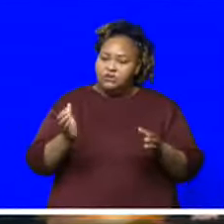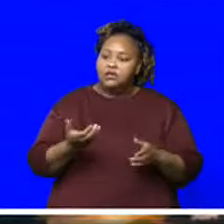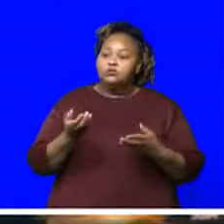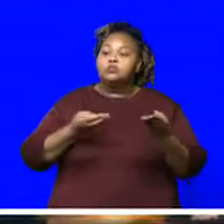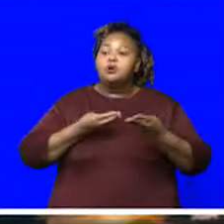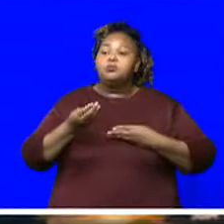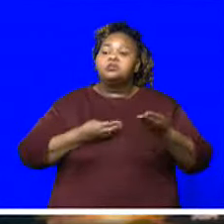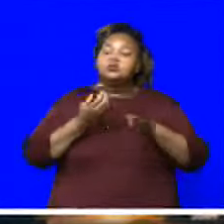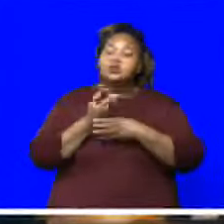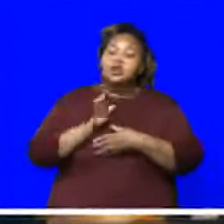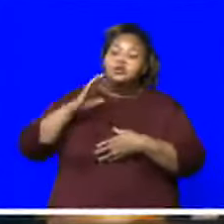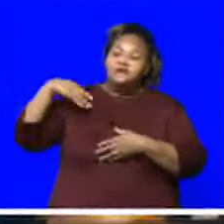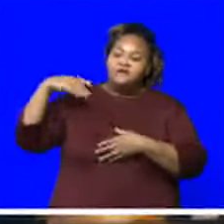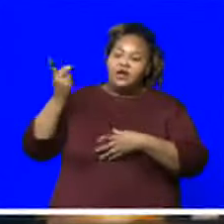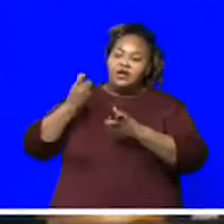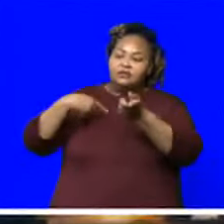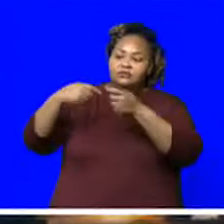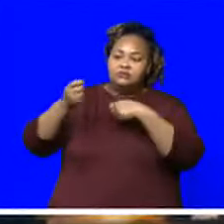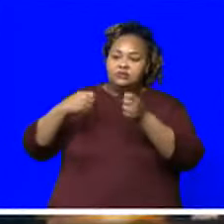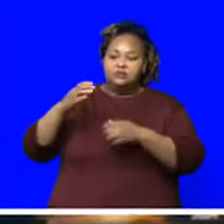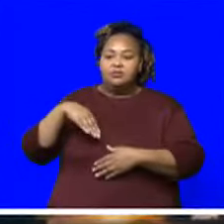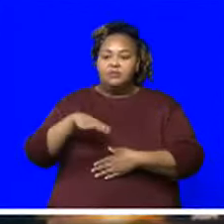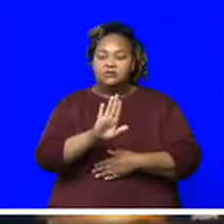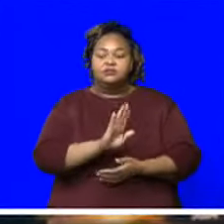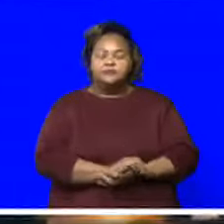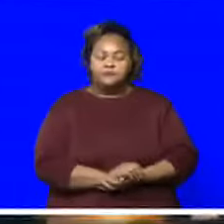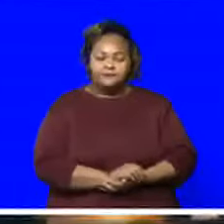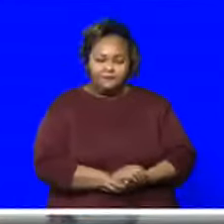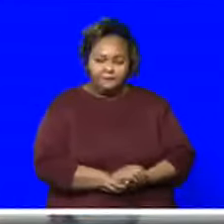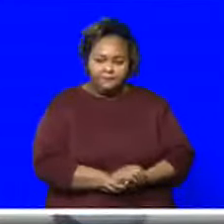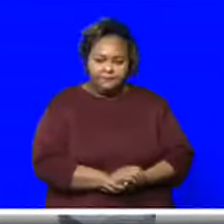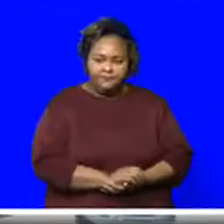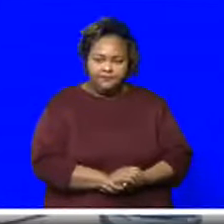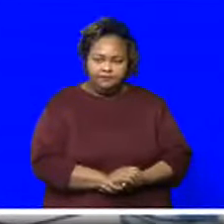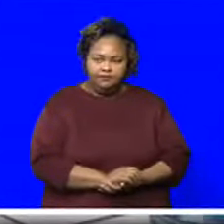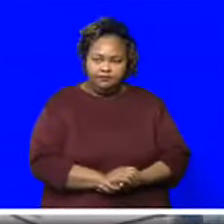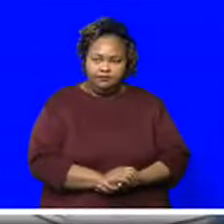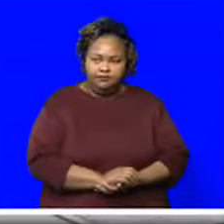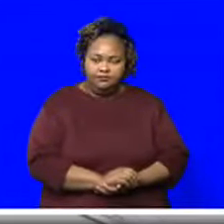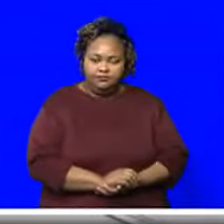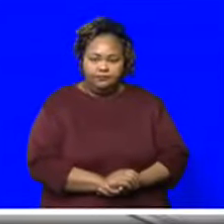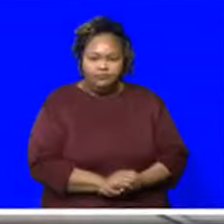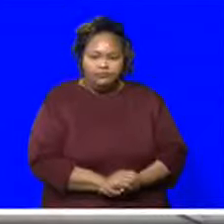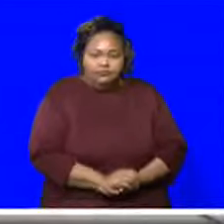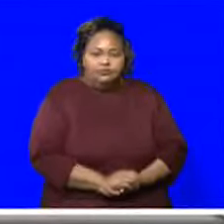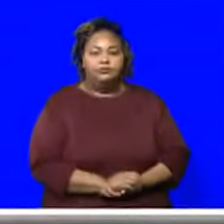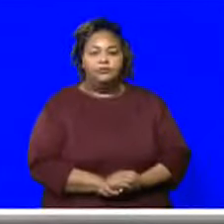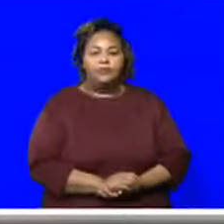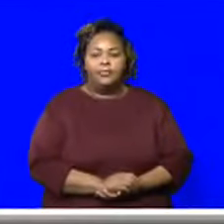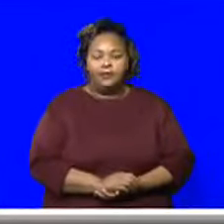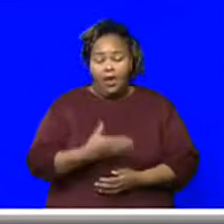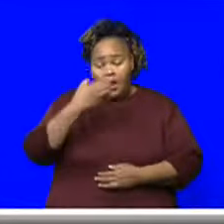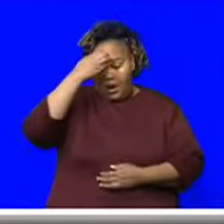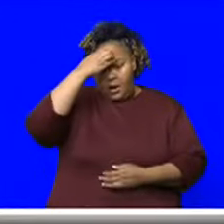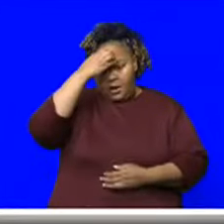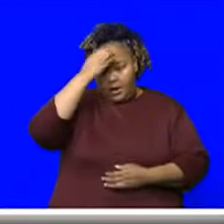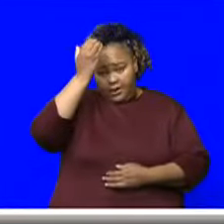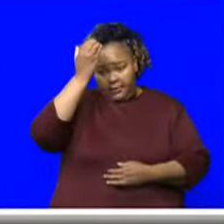Eswatini Exporters Awards held at the Happy Valley Hotel in Ezulwini. Government continues to preach the gospel of having